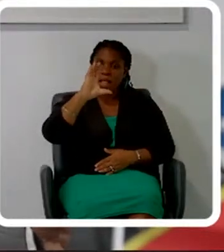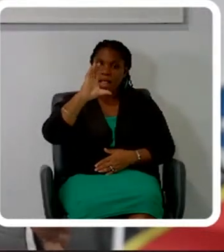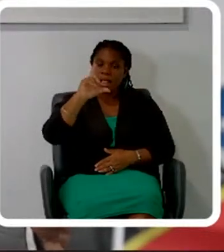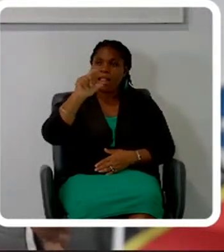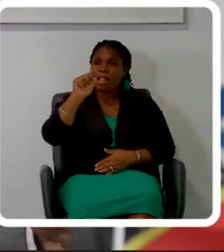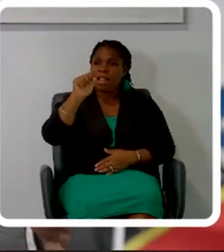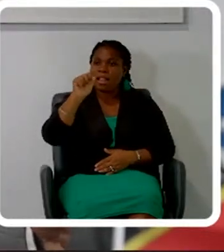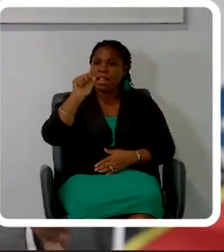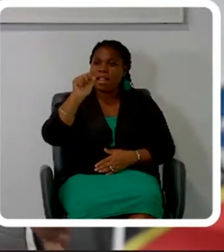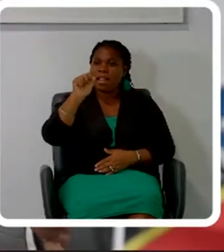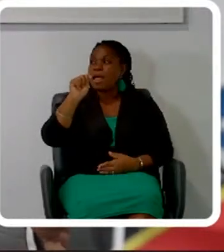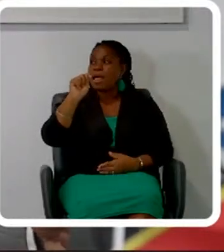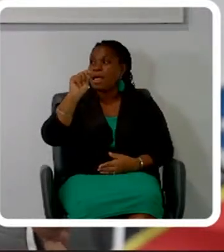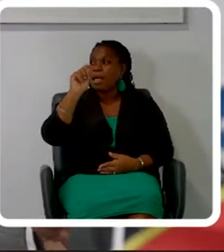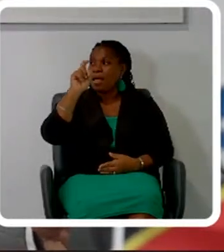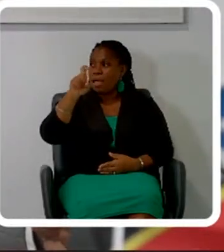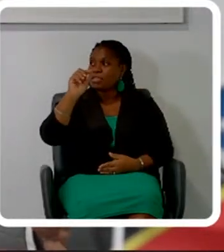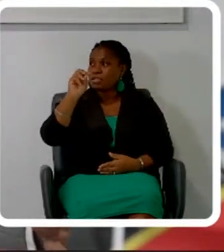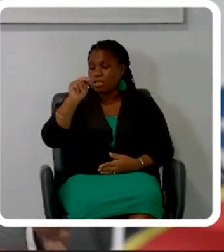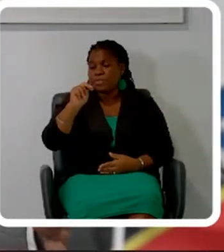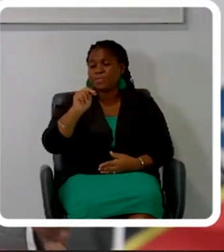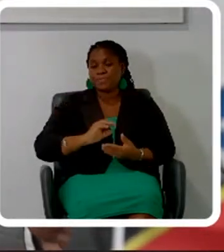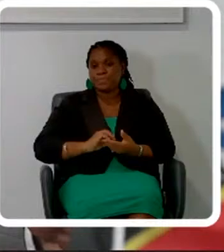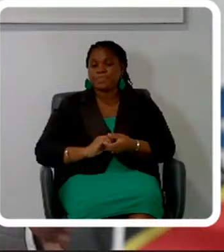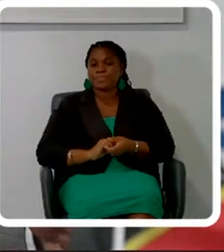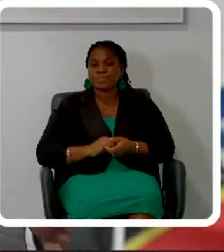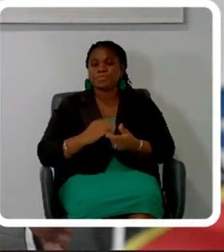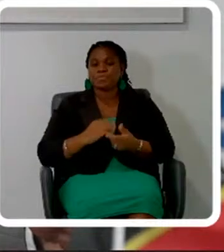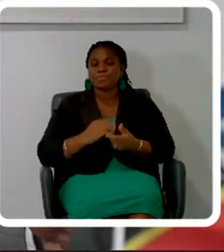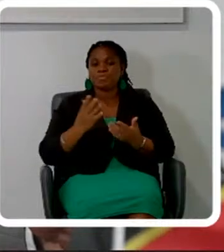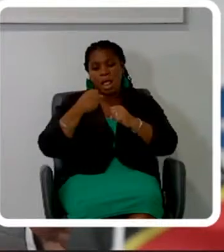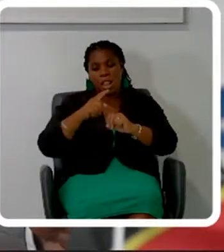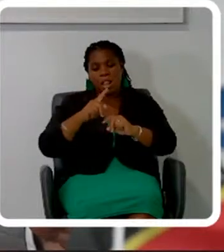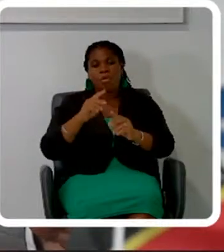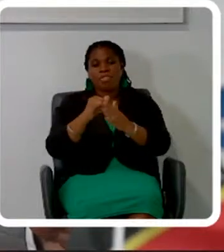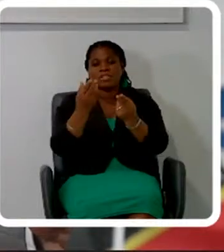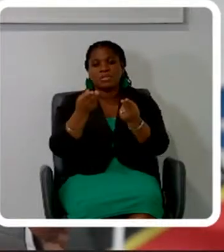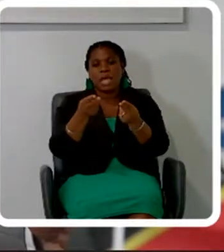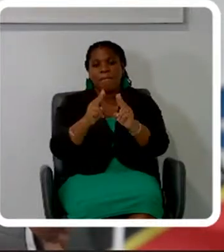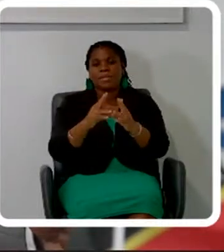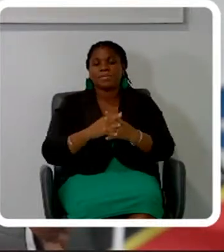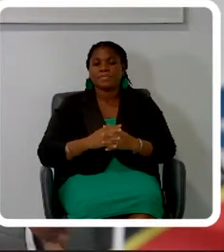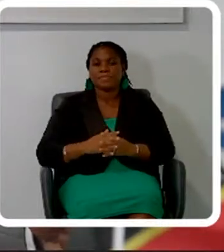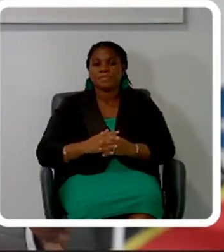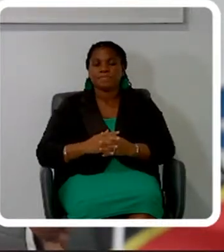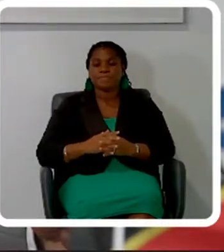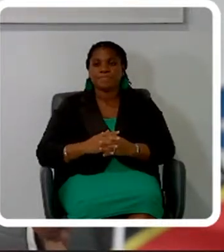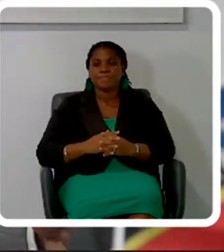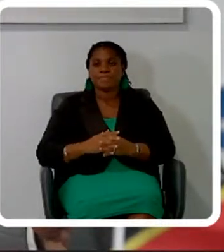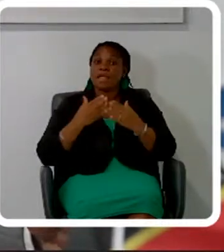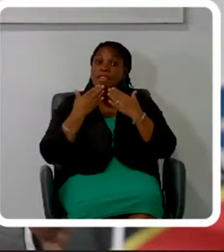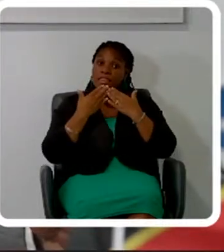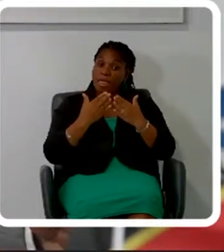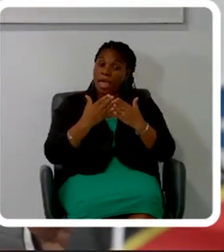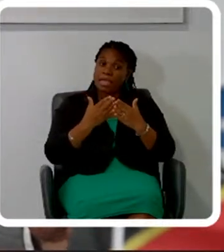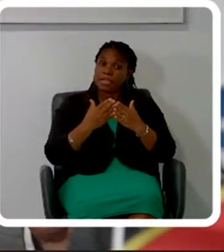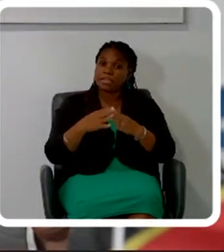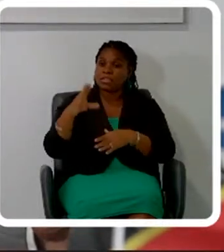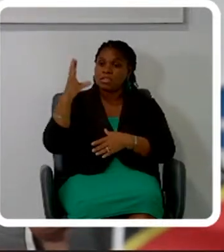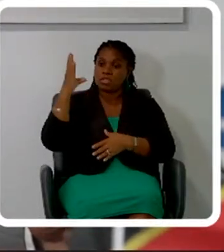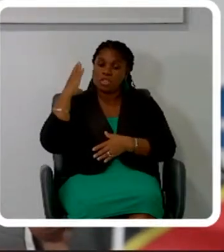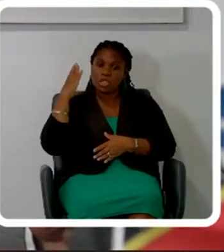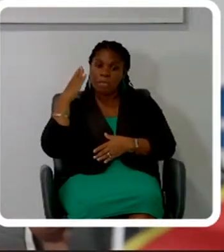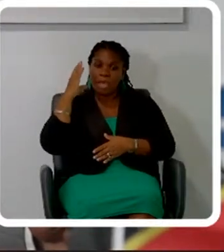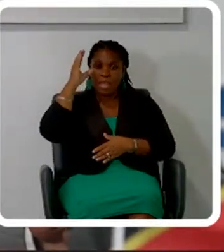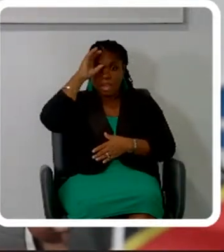who cleared the way and set the ground for us to have these meaningful discussions. And so I want to thank the chairman, the